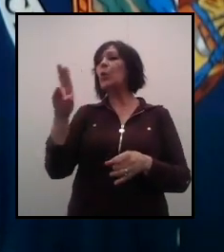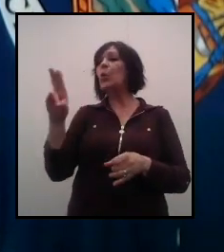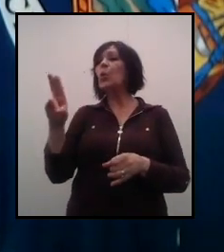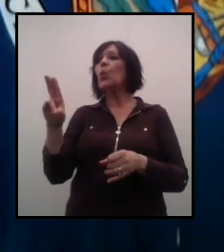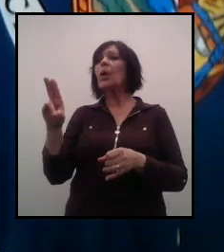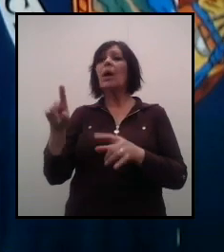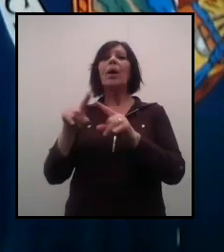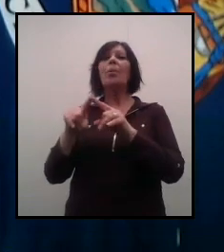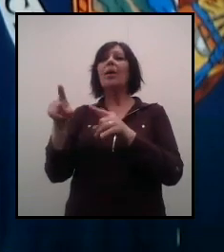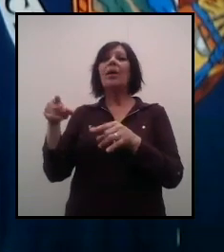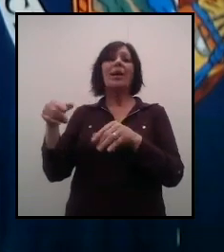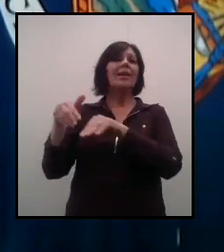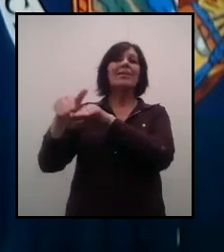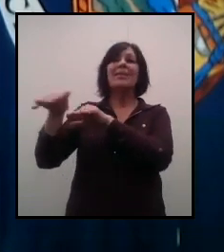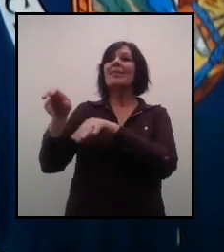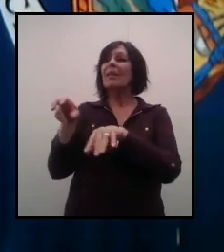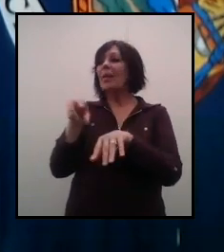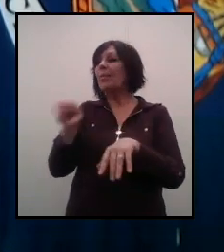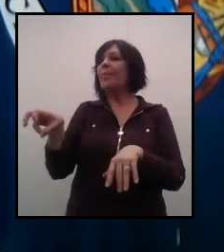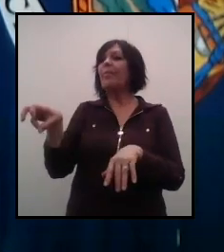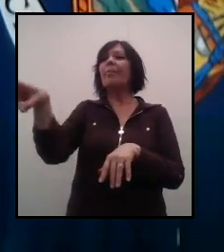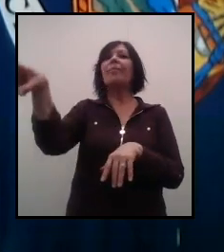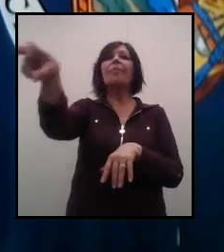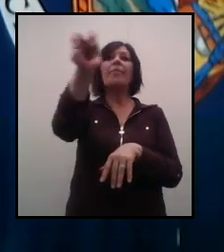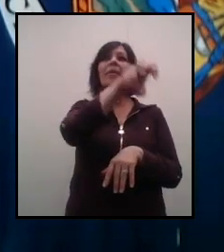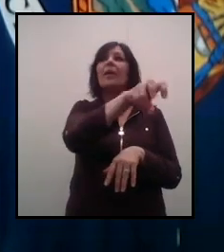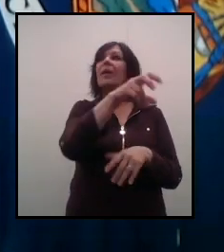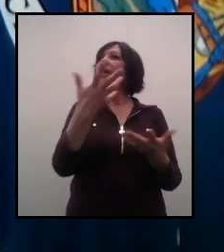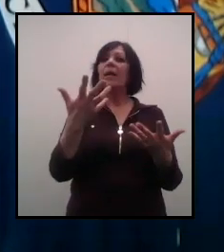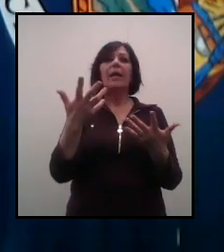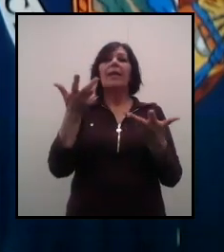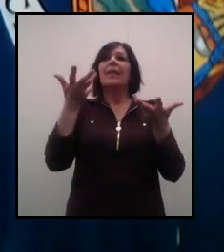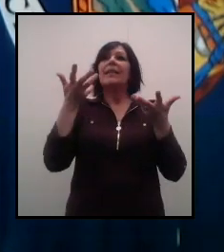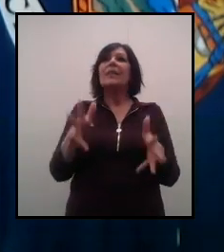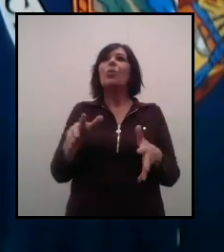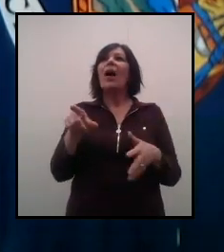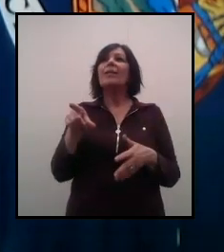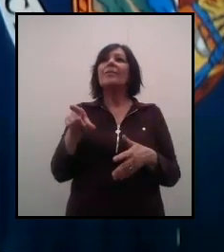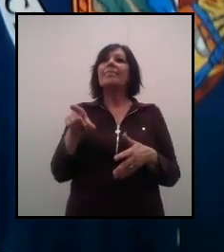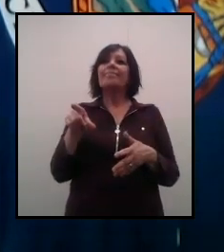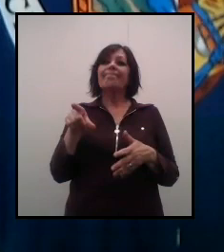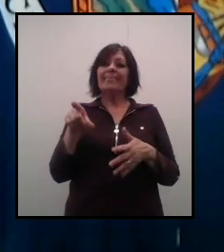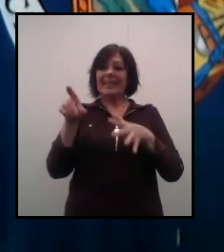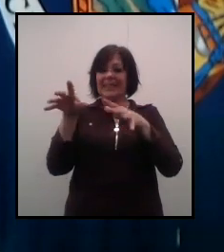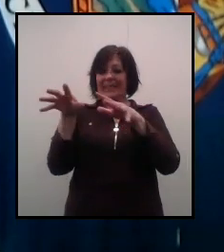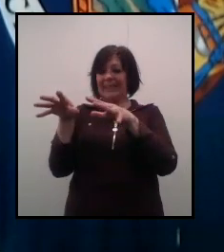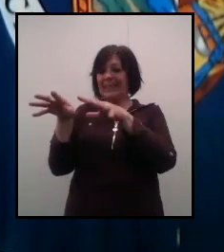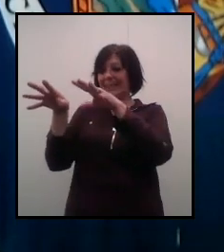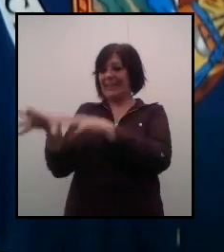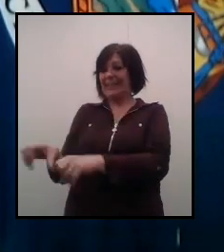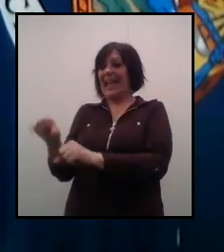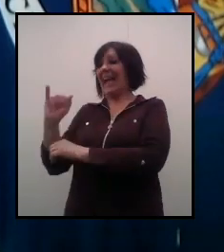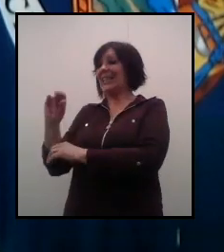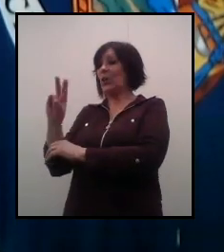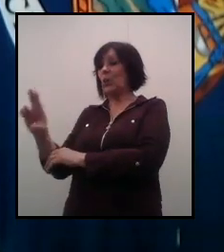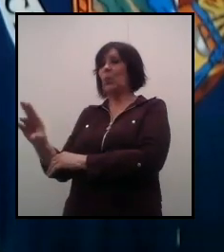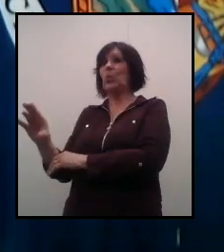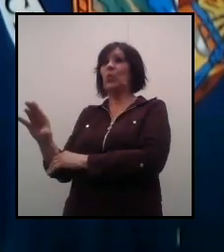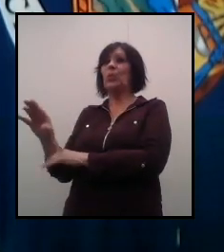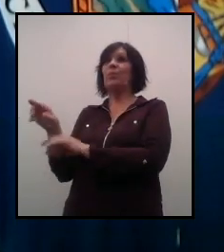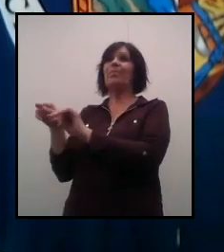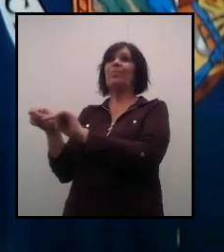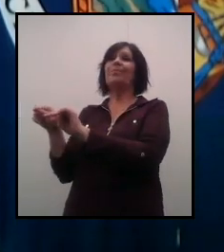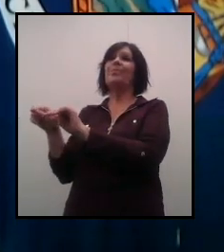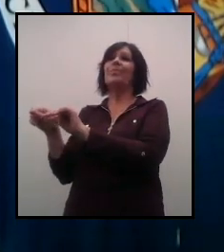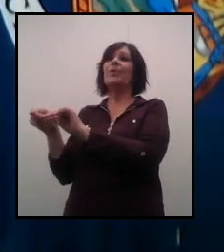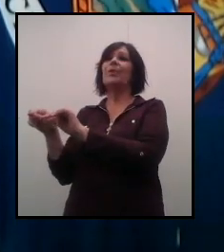or acute care bed, or if they had a DNR. Again, they didn't want to occupy a hospital high